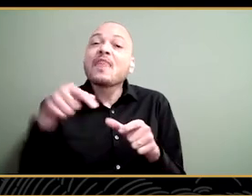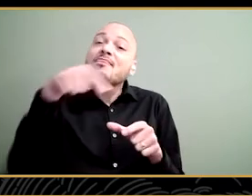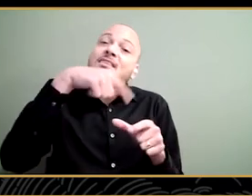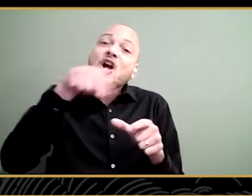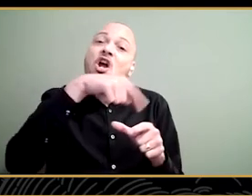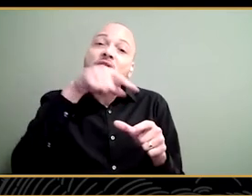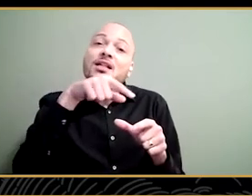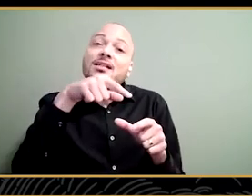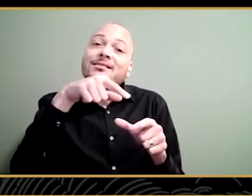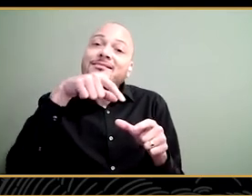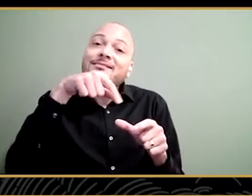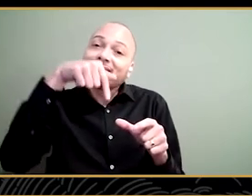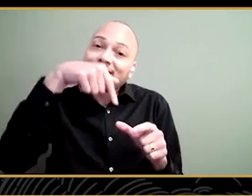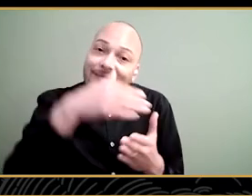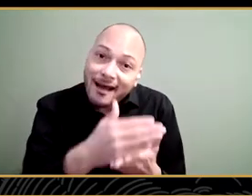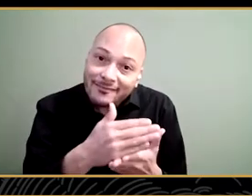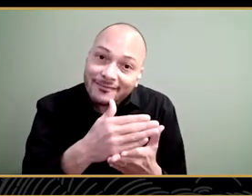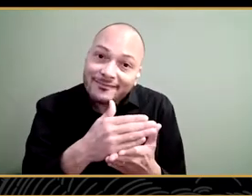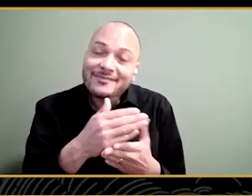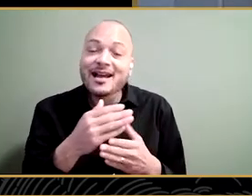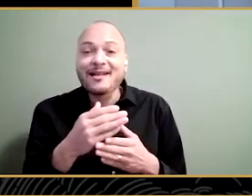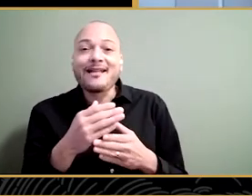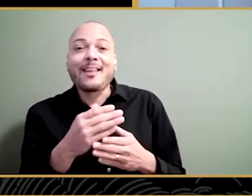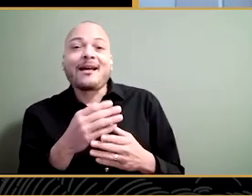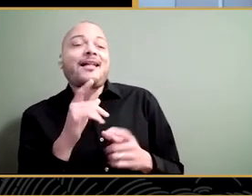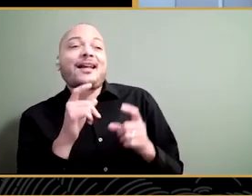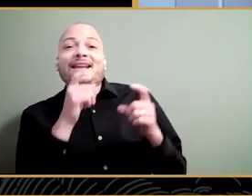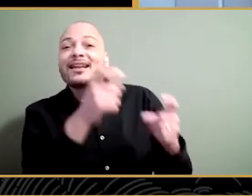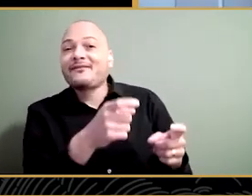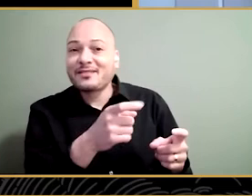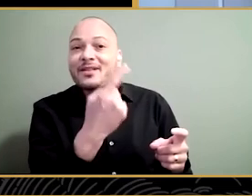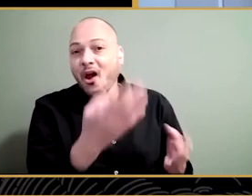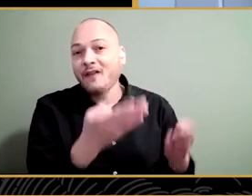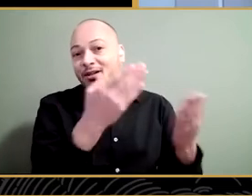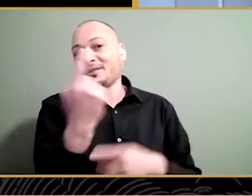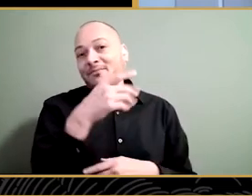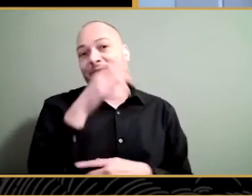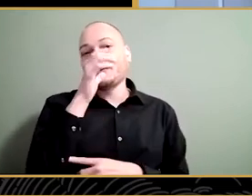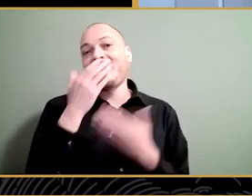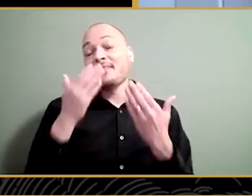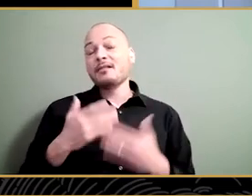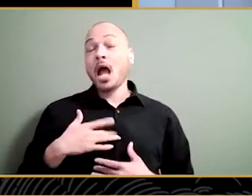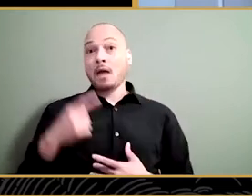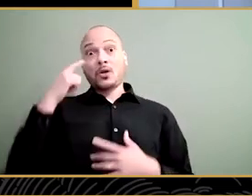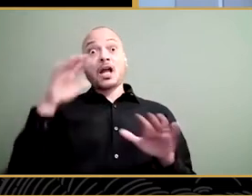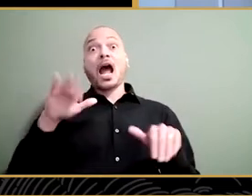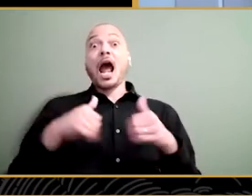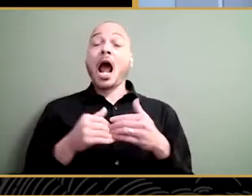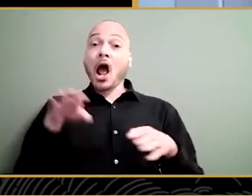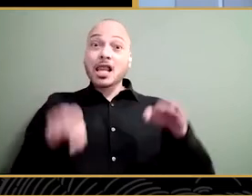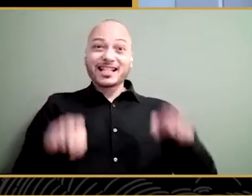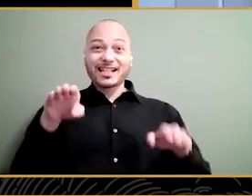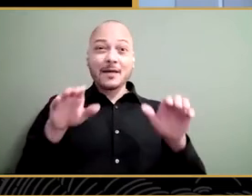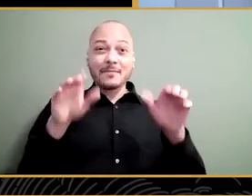offer them something to drink. Thank you. I am so stunned by how the zombie figure transforms throughout